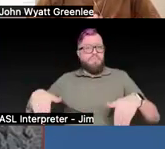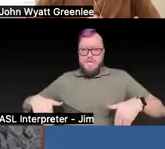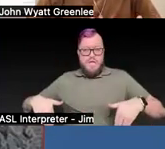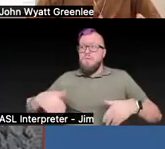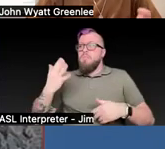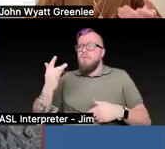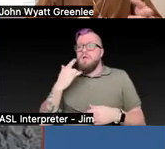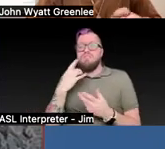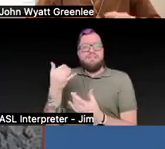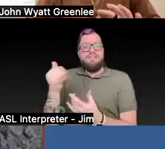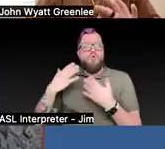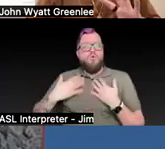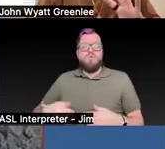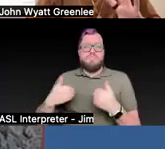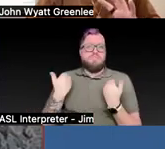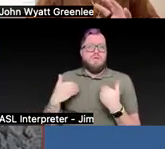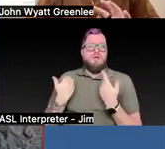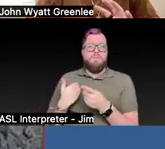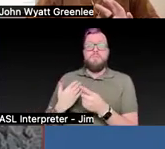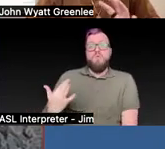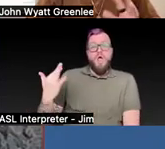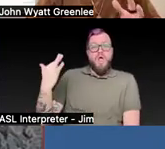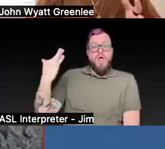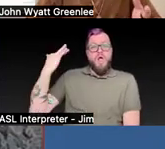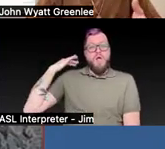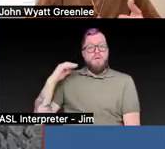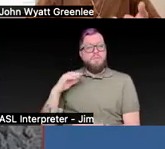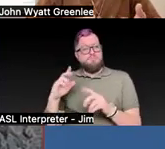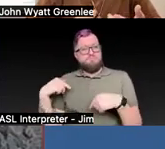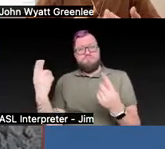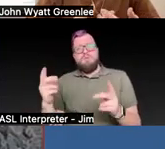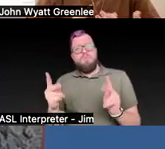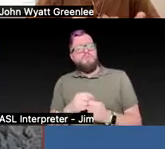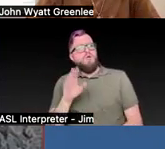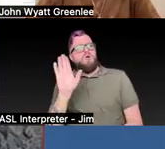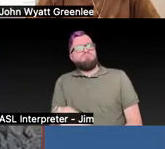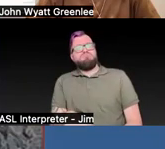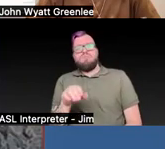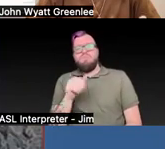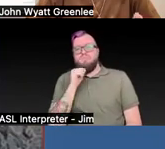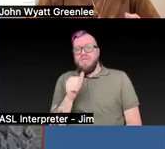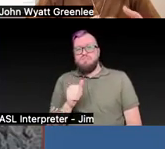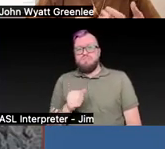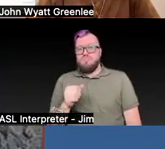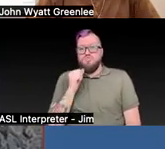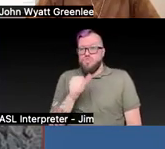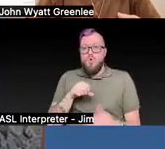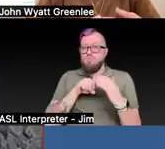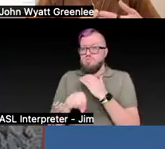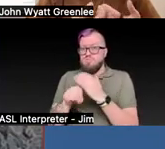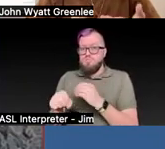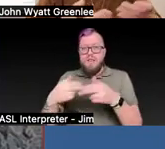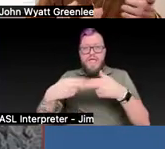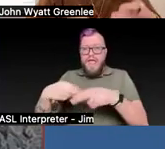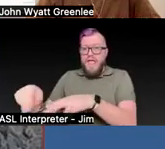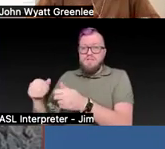time, people historically thought that eels didn't just sort of reproduce spontaneously, that they didn't lay eggs, they didn't